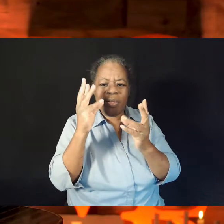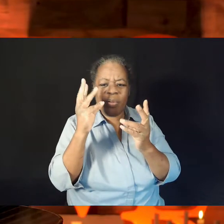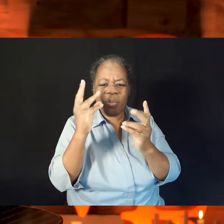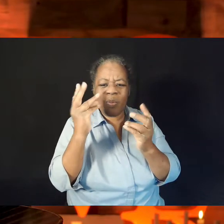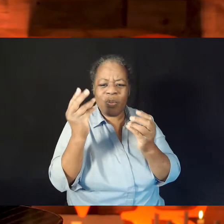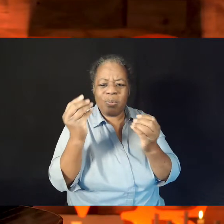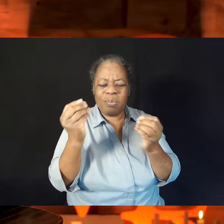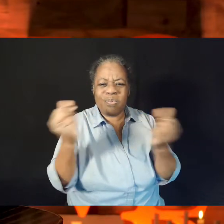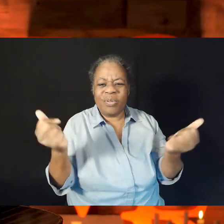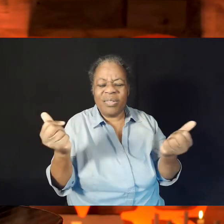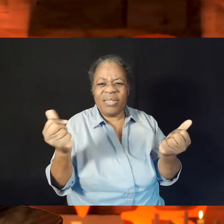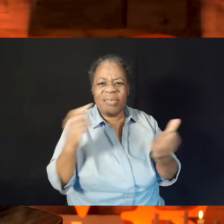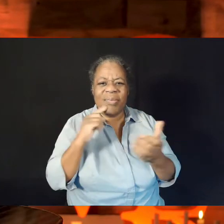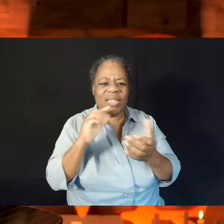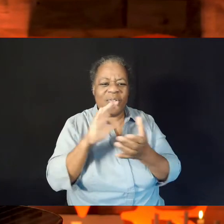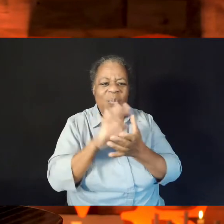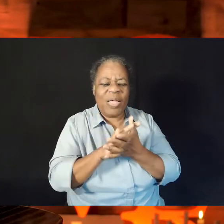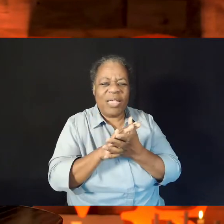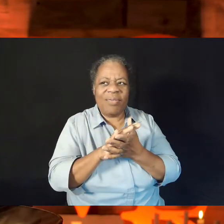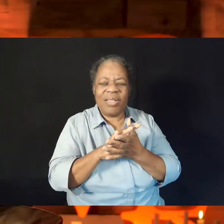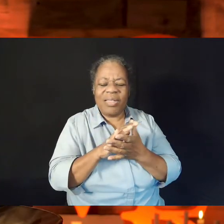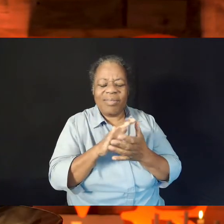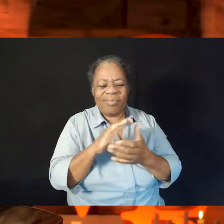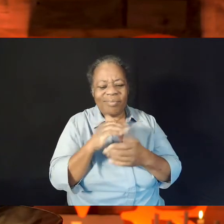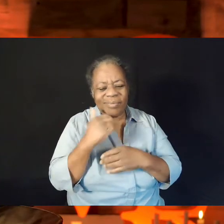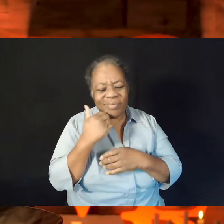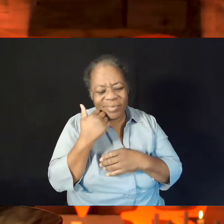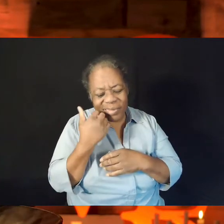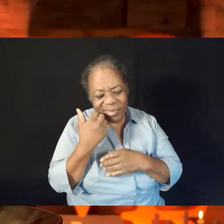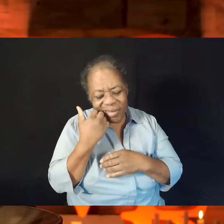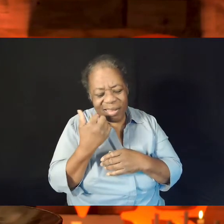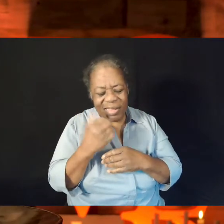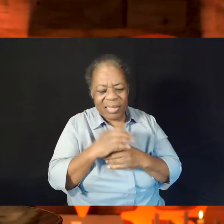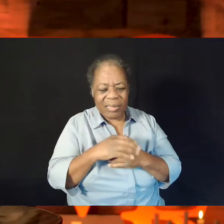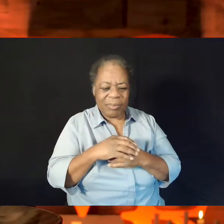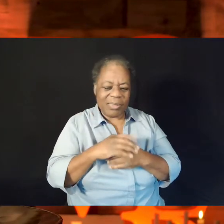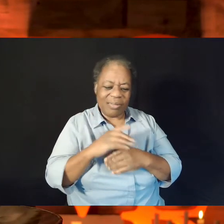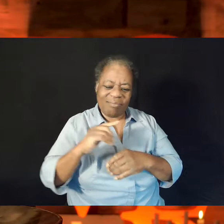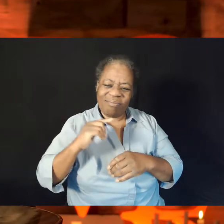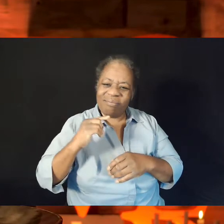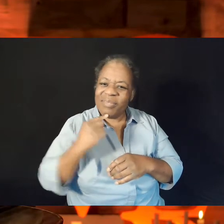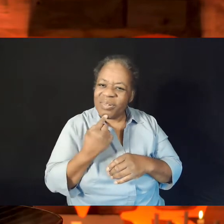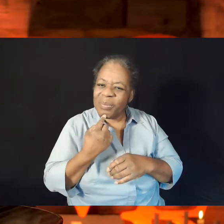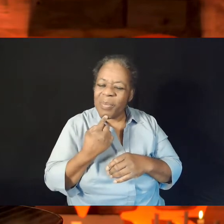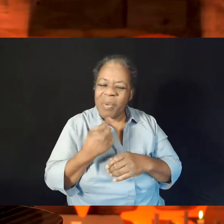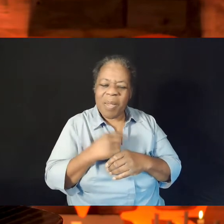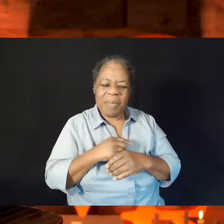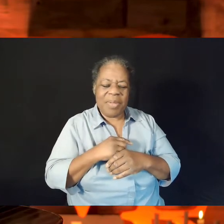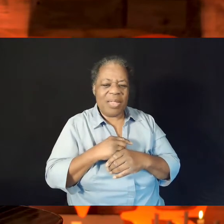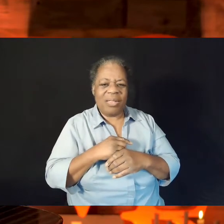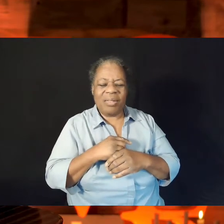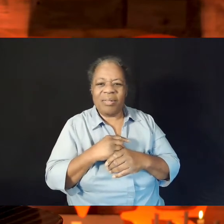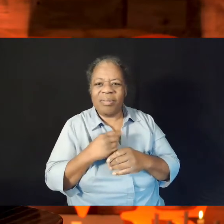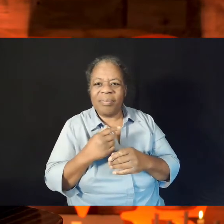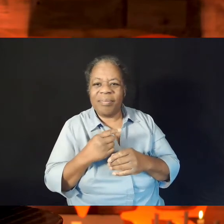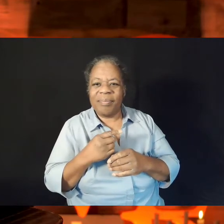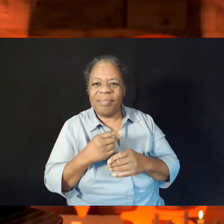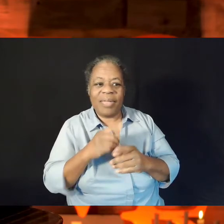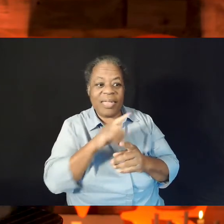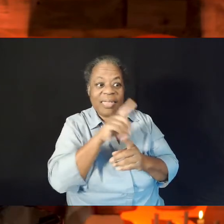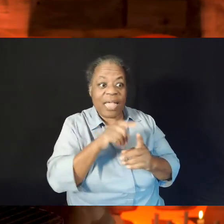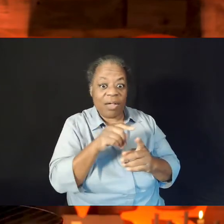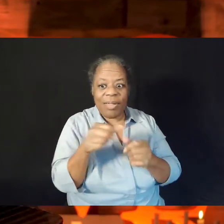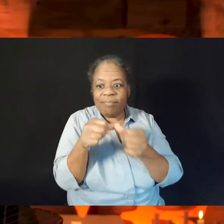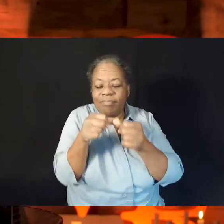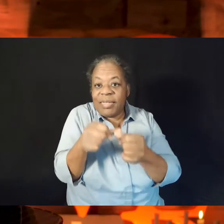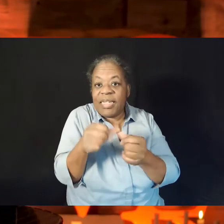always under a shadow of shame, disappointment, disgrace. He continued to serve the